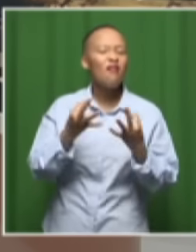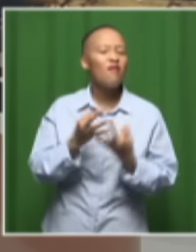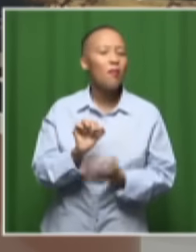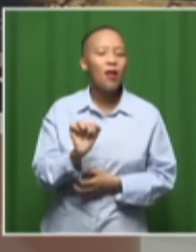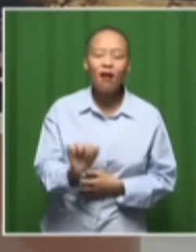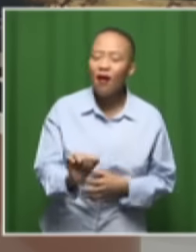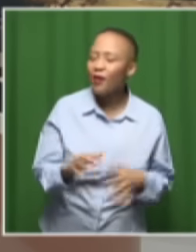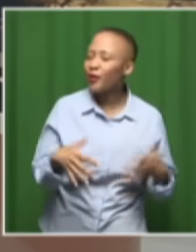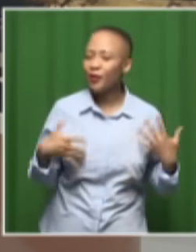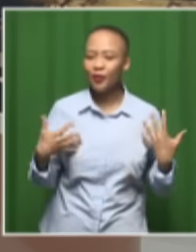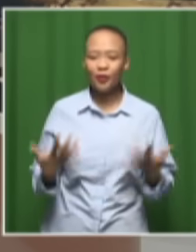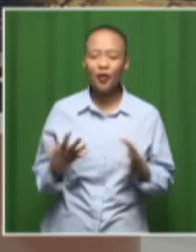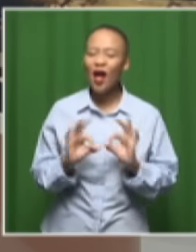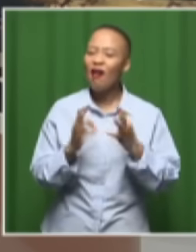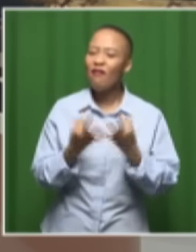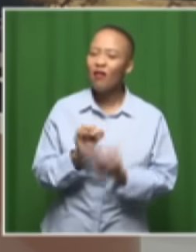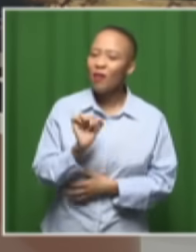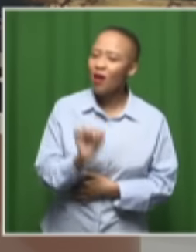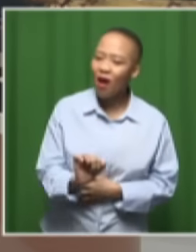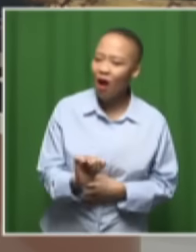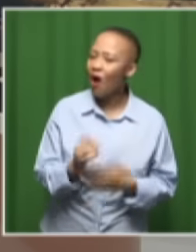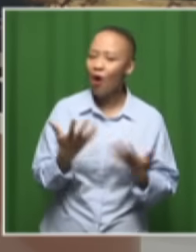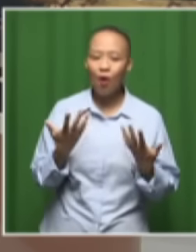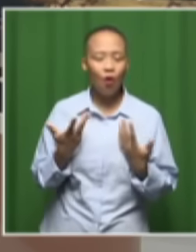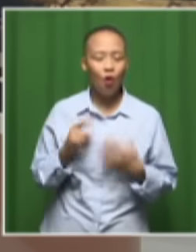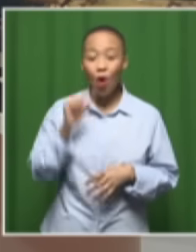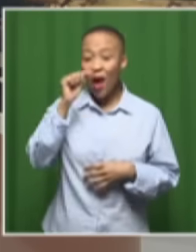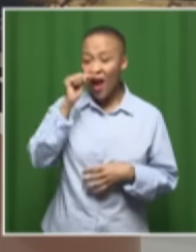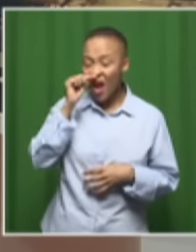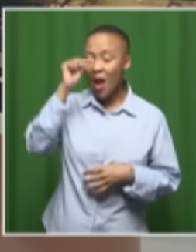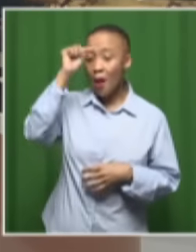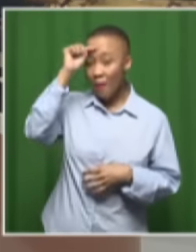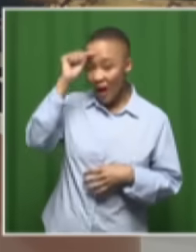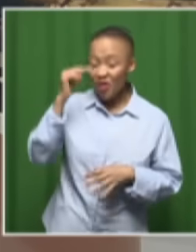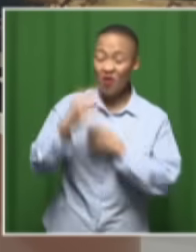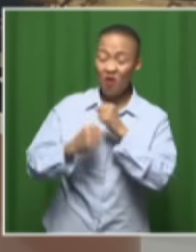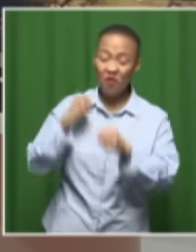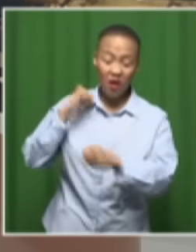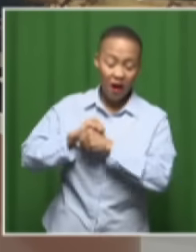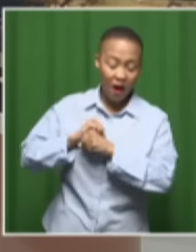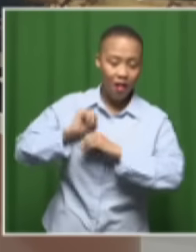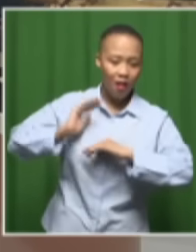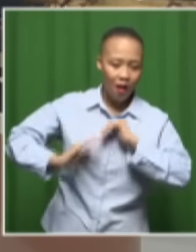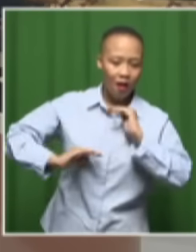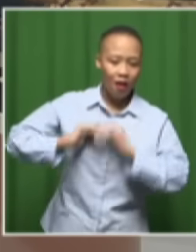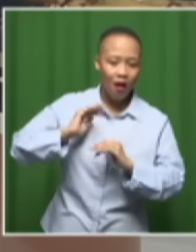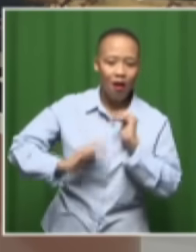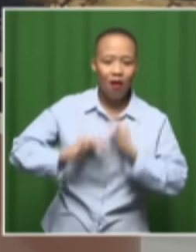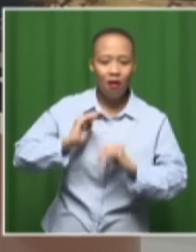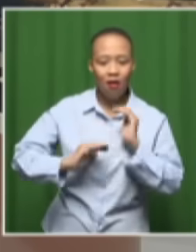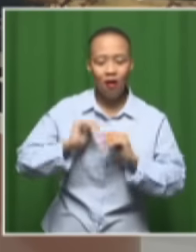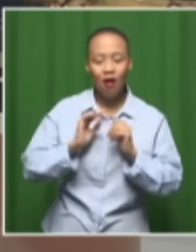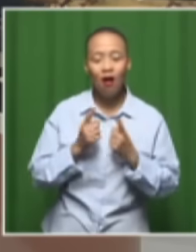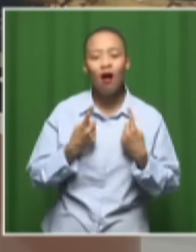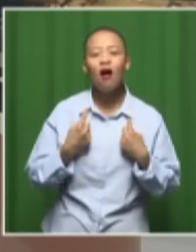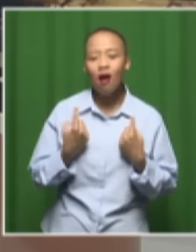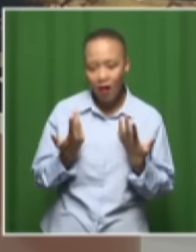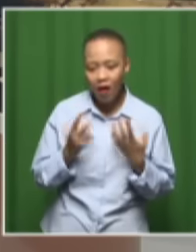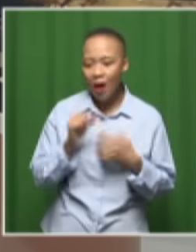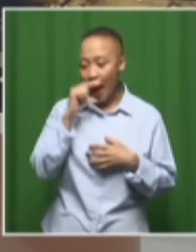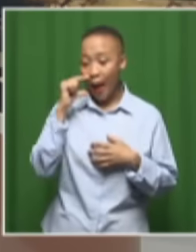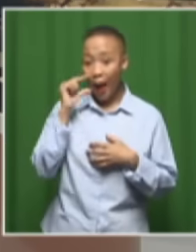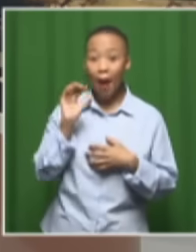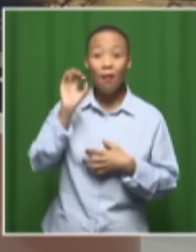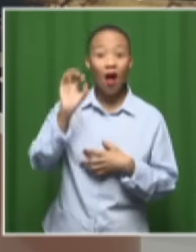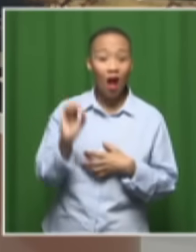the attention. She spoke of her kids, her husband, to your image that you've built over the years. It's all we have. Yeah. It's all we have. We have a name, and one